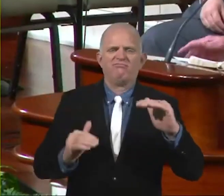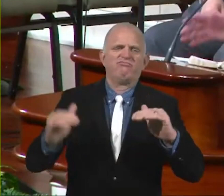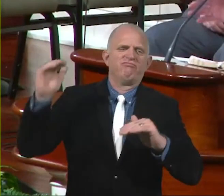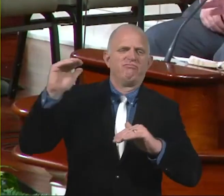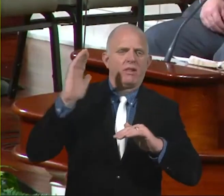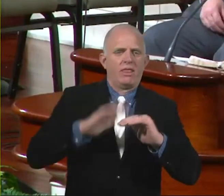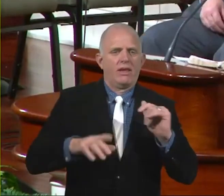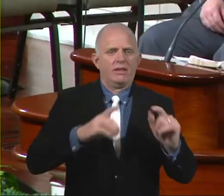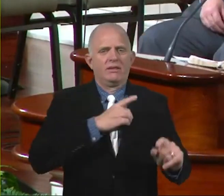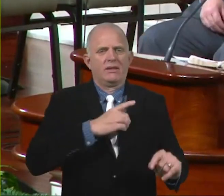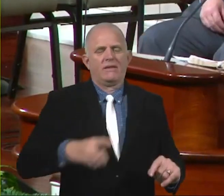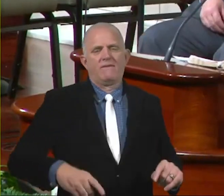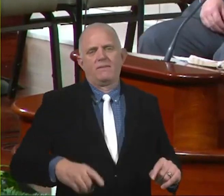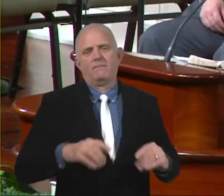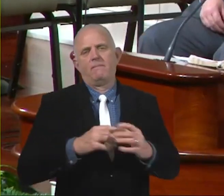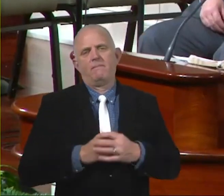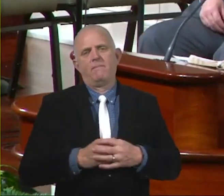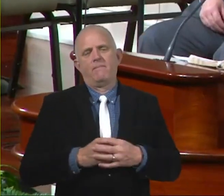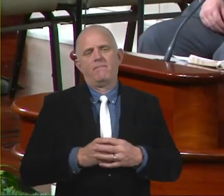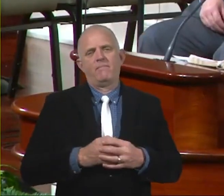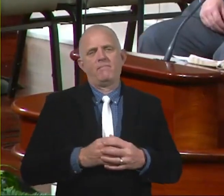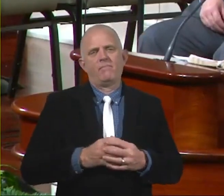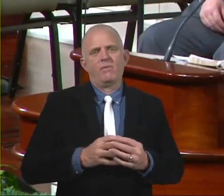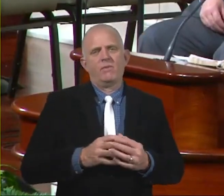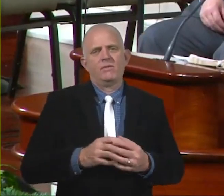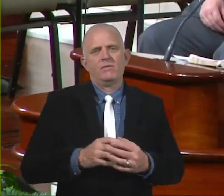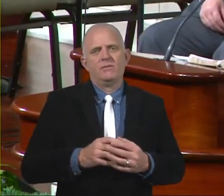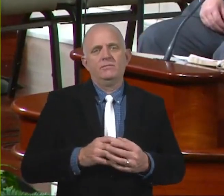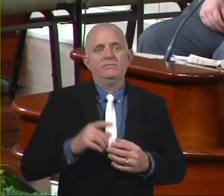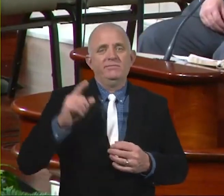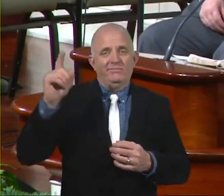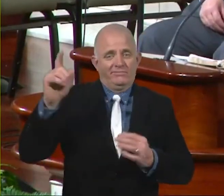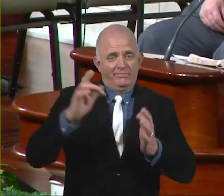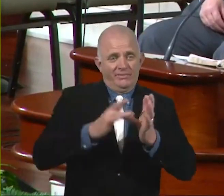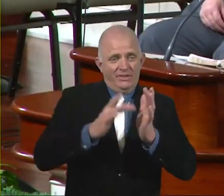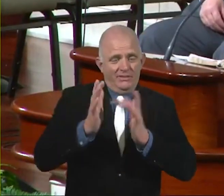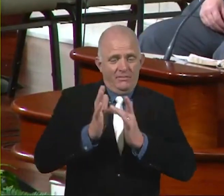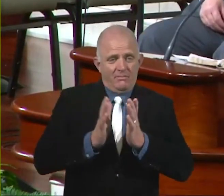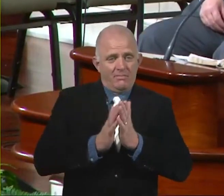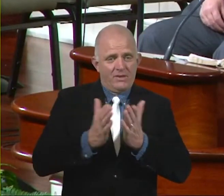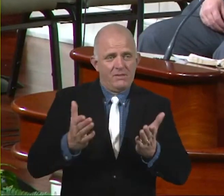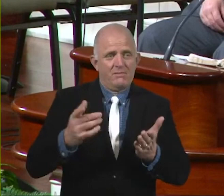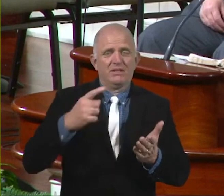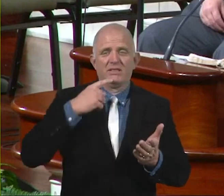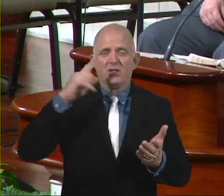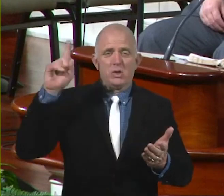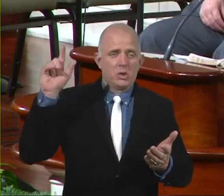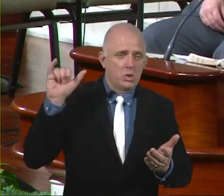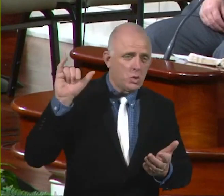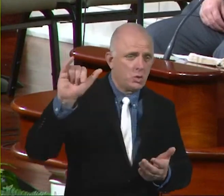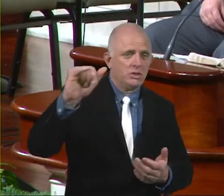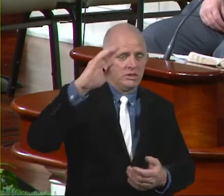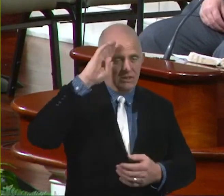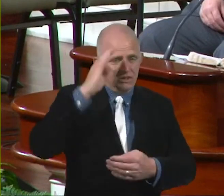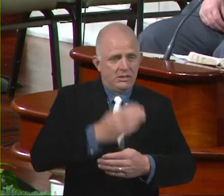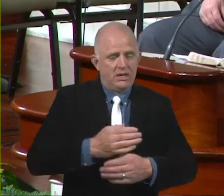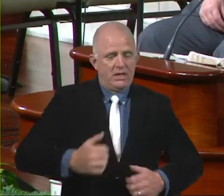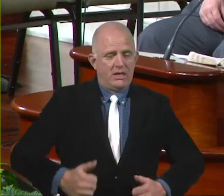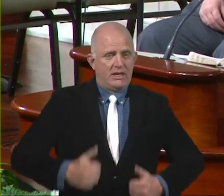We're looking at him who the Bible says is the eternal Son of the living